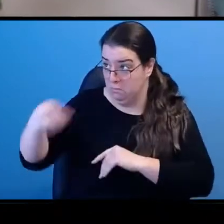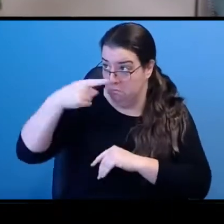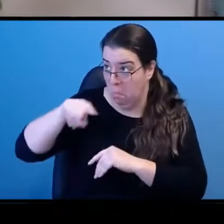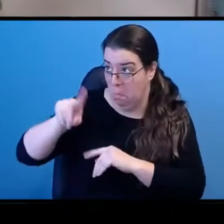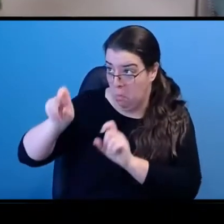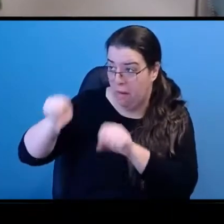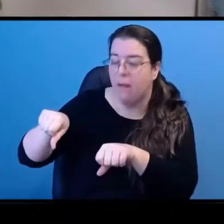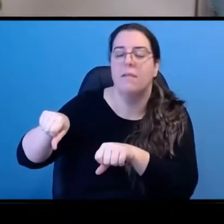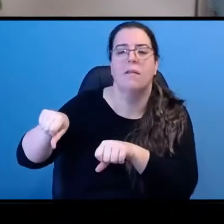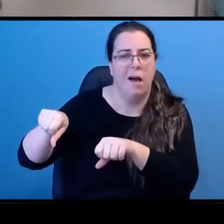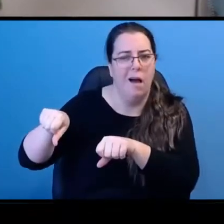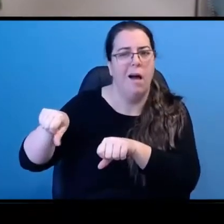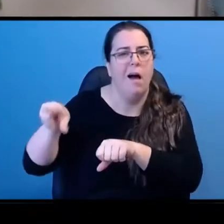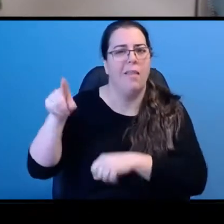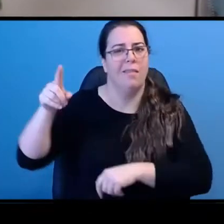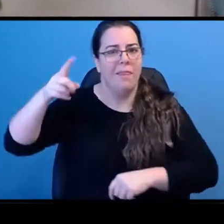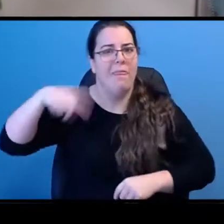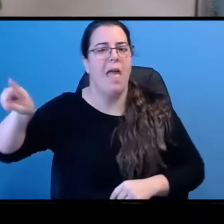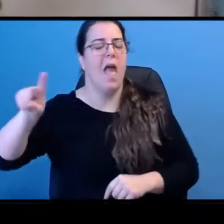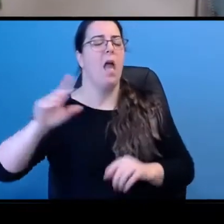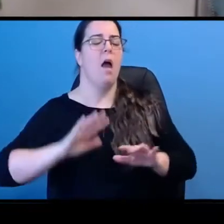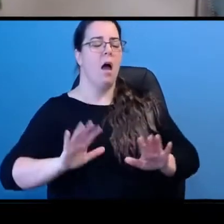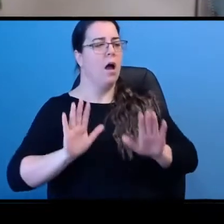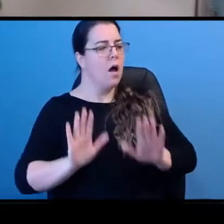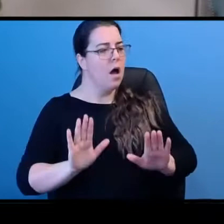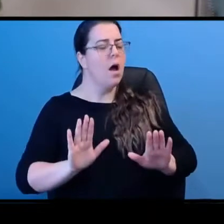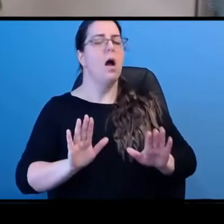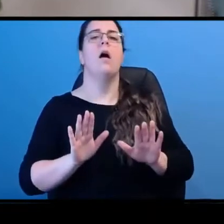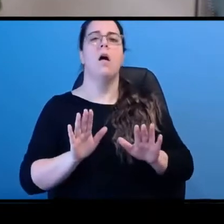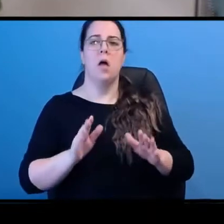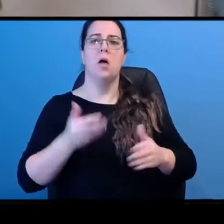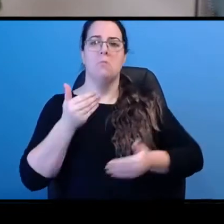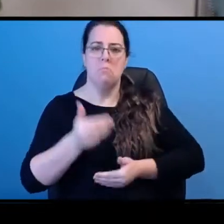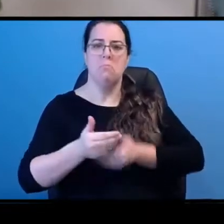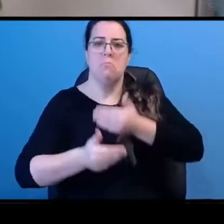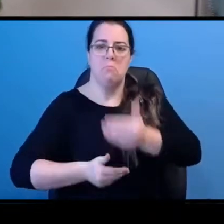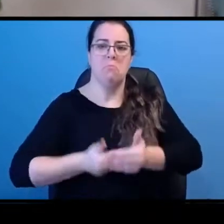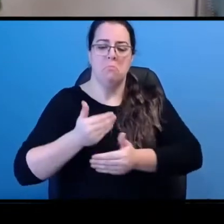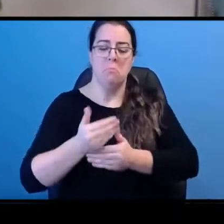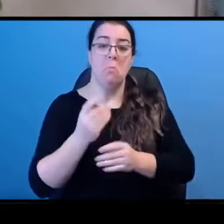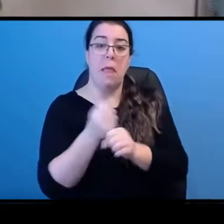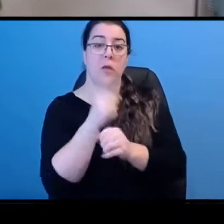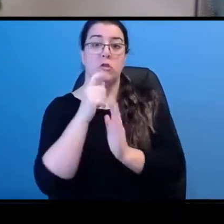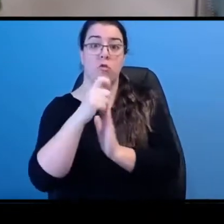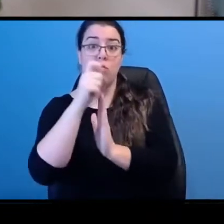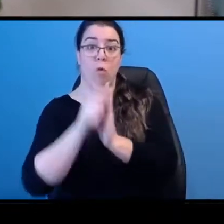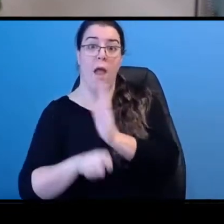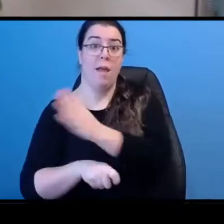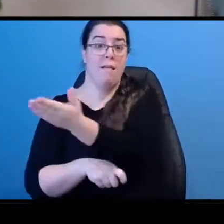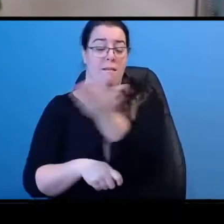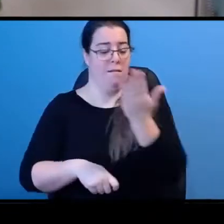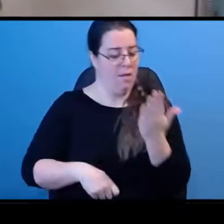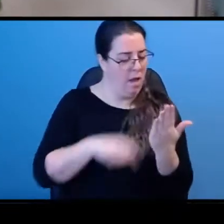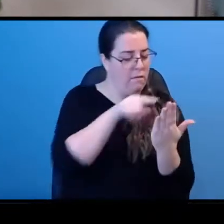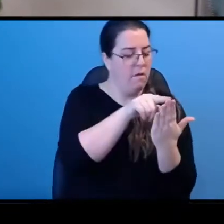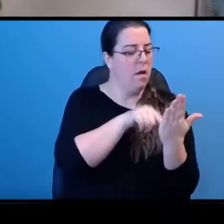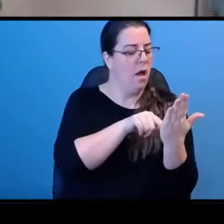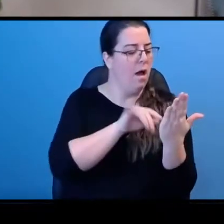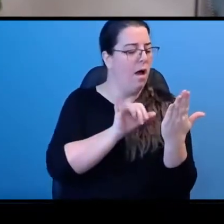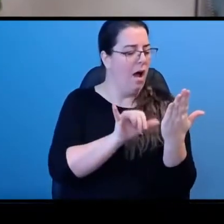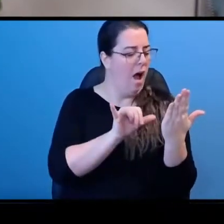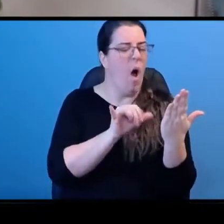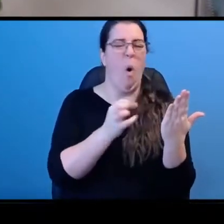you have time to review it, right? To make sure that it's exactly what you need it to say, that it's the right format, all of those